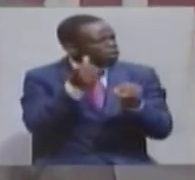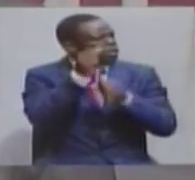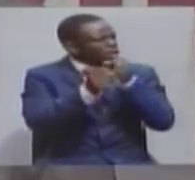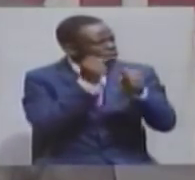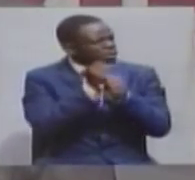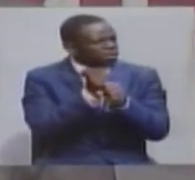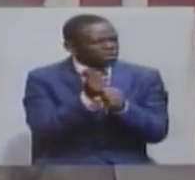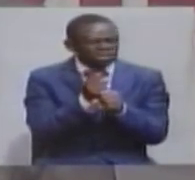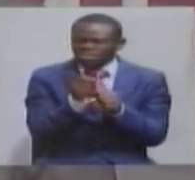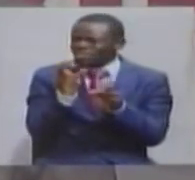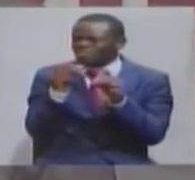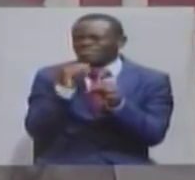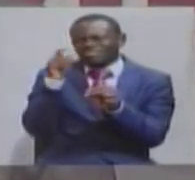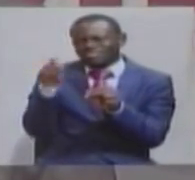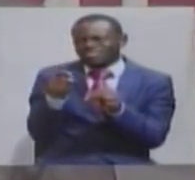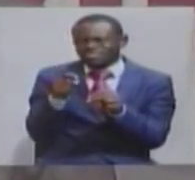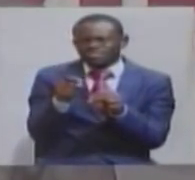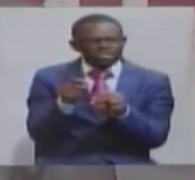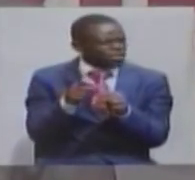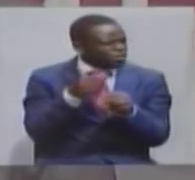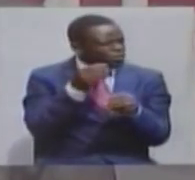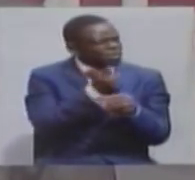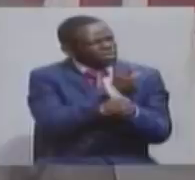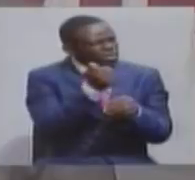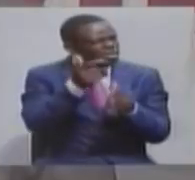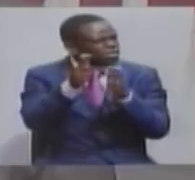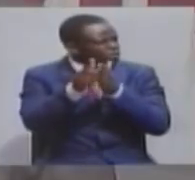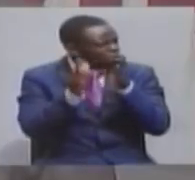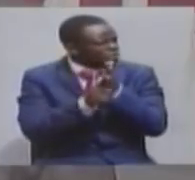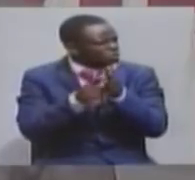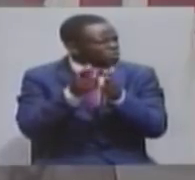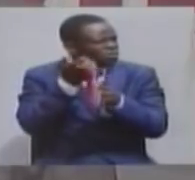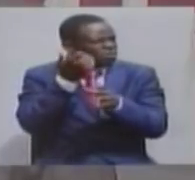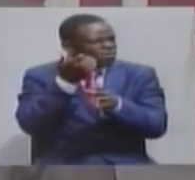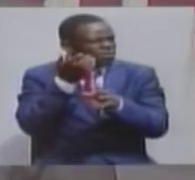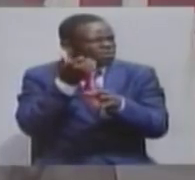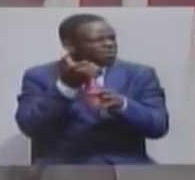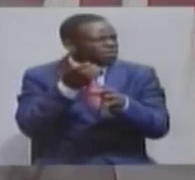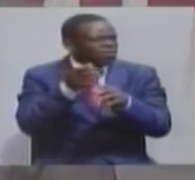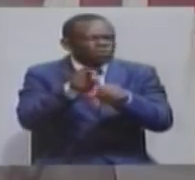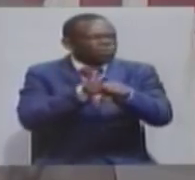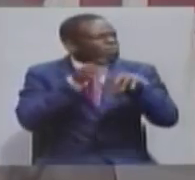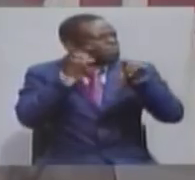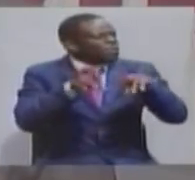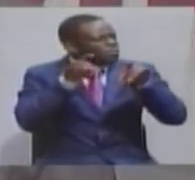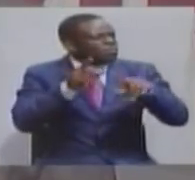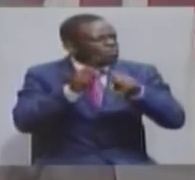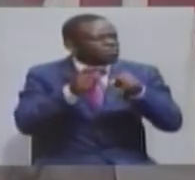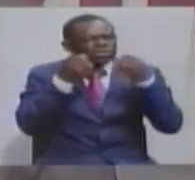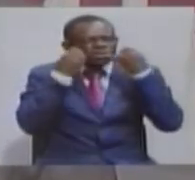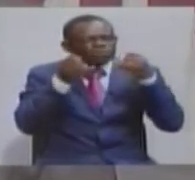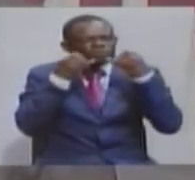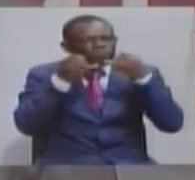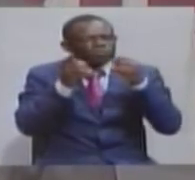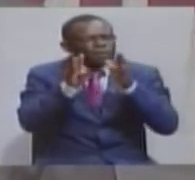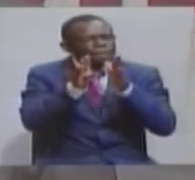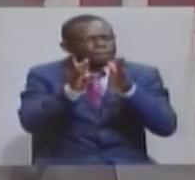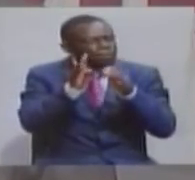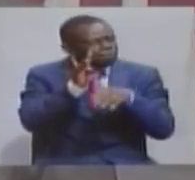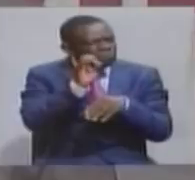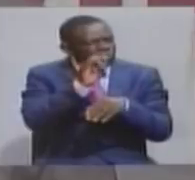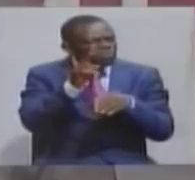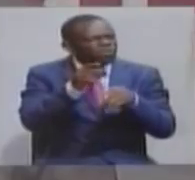other law that we've done. There are many other laws that are equally complex. Not taken 10 years. They have. Some of them have taken longer than that. There are some laws that